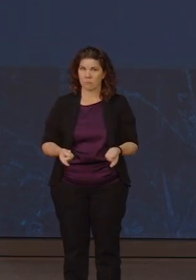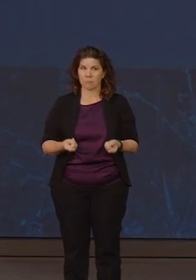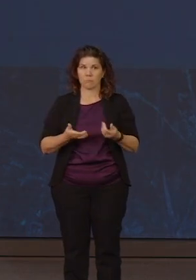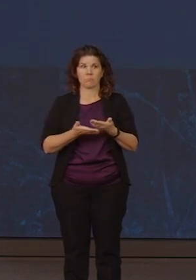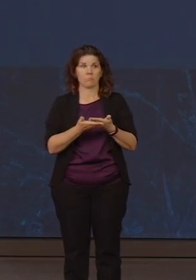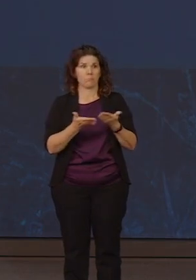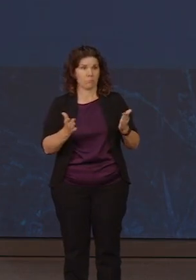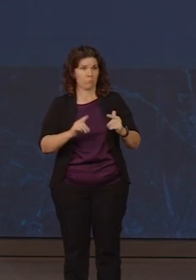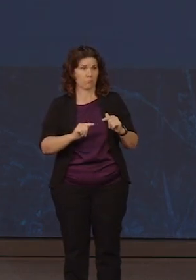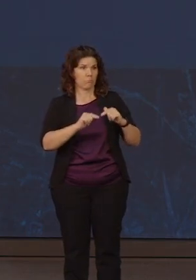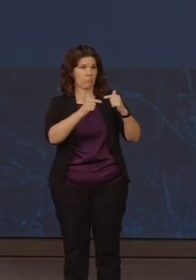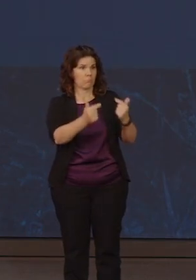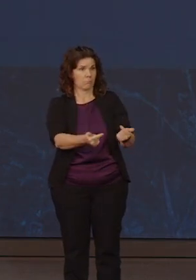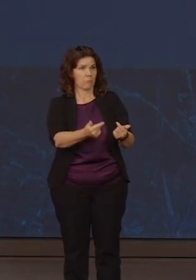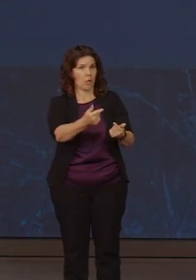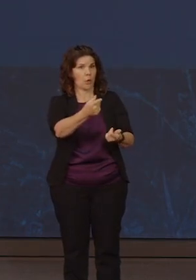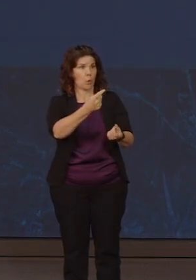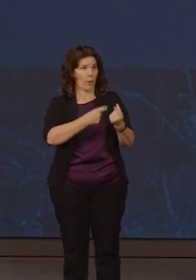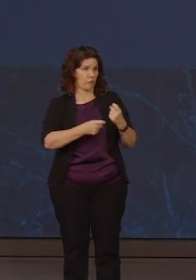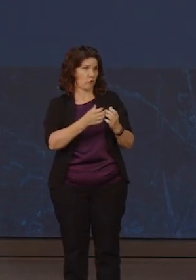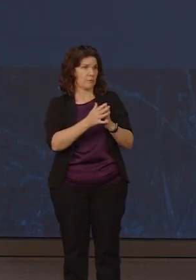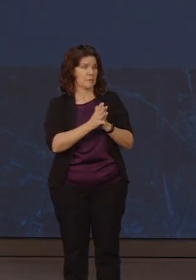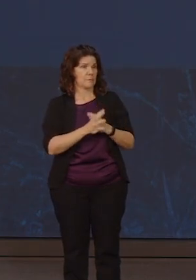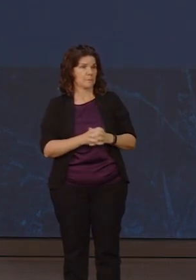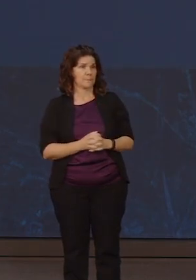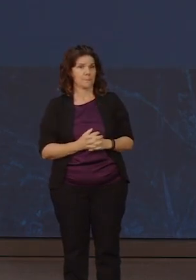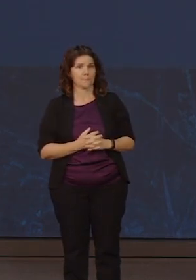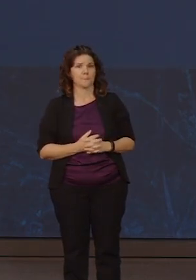any questions for our panel?